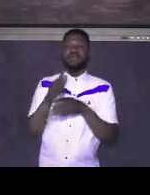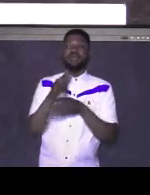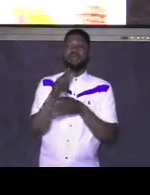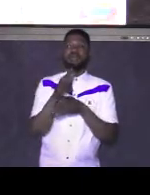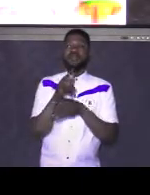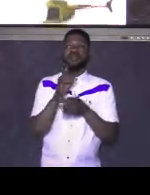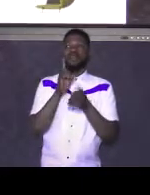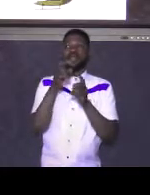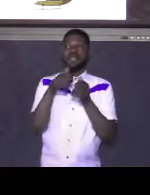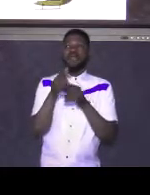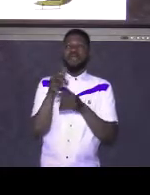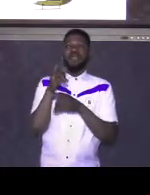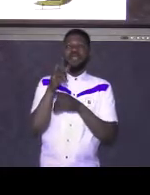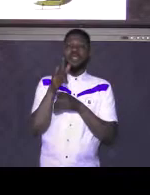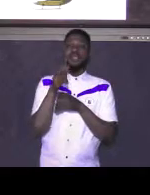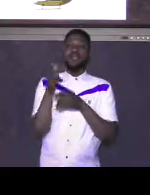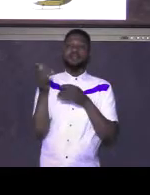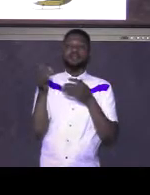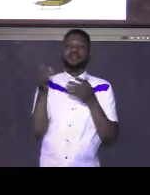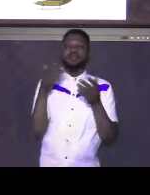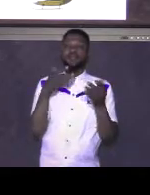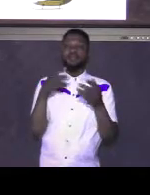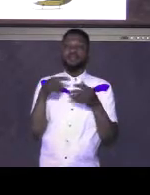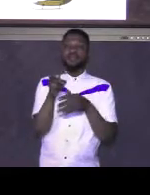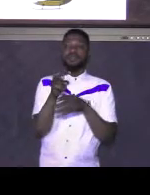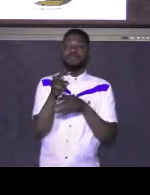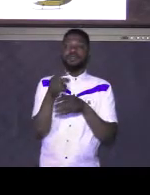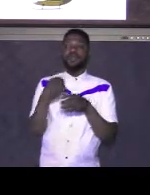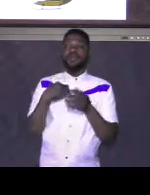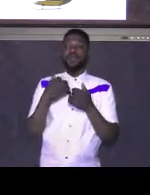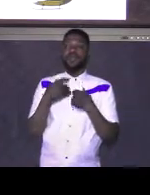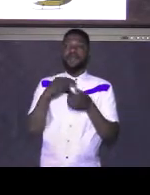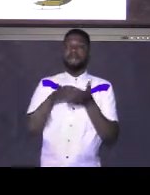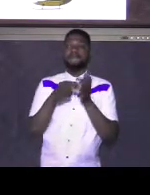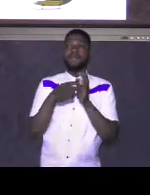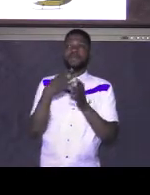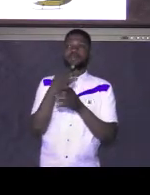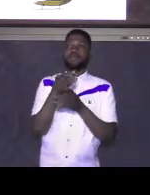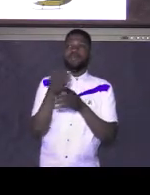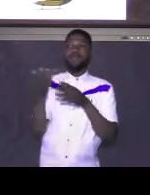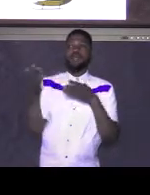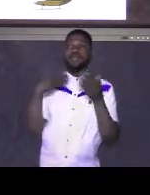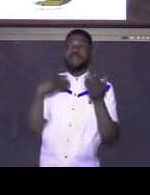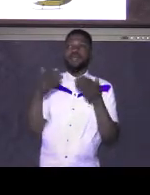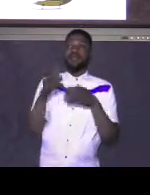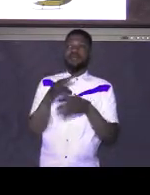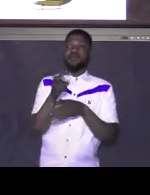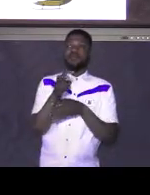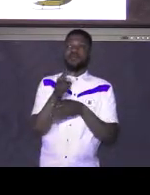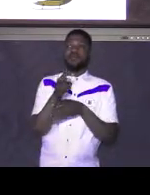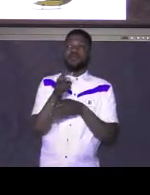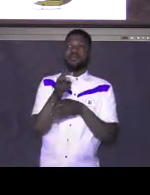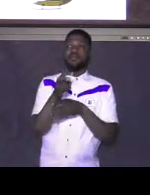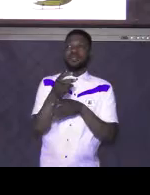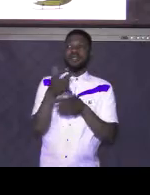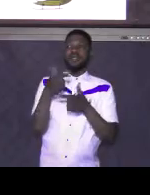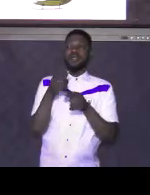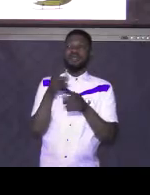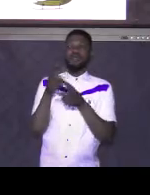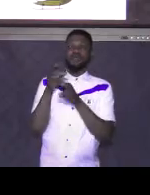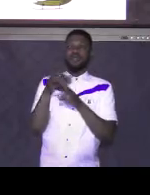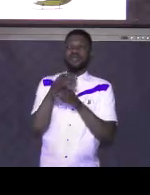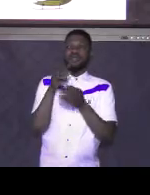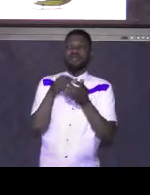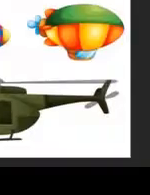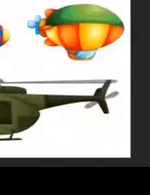air transportation. Talking about air transportation, we have means of air transportation. I think